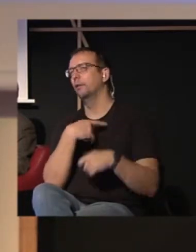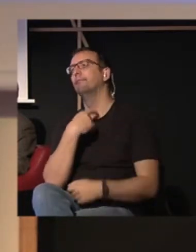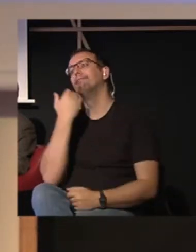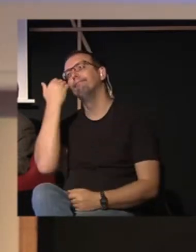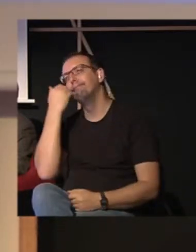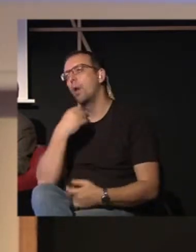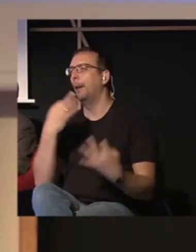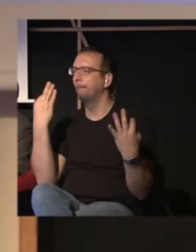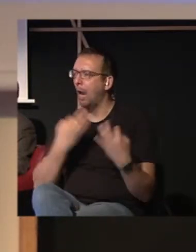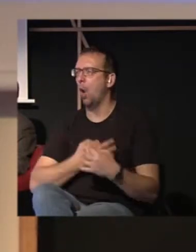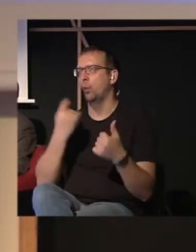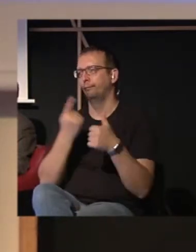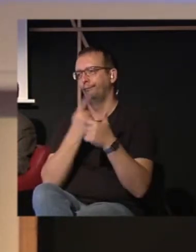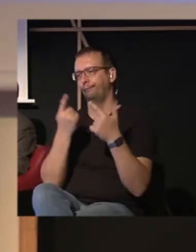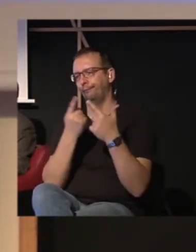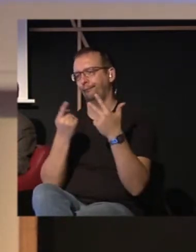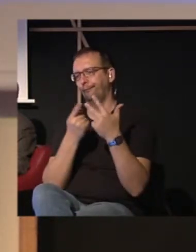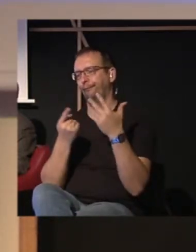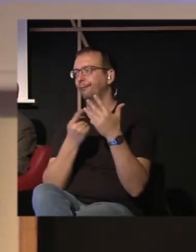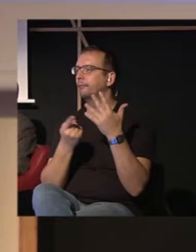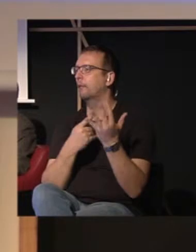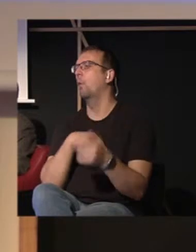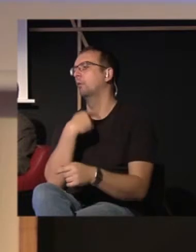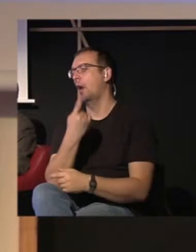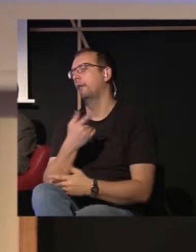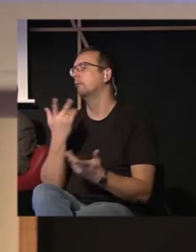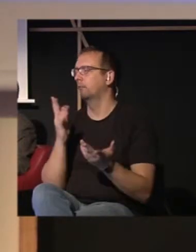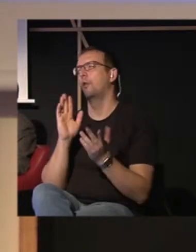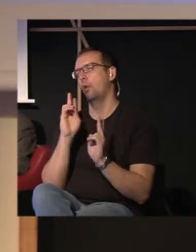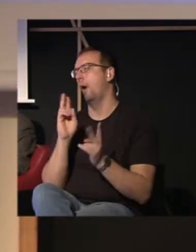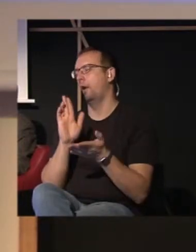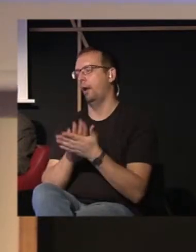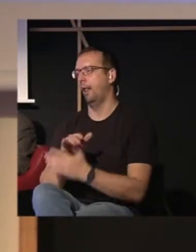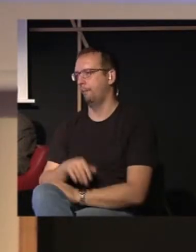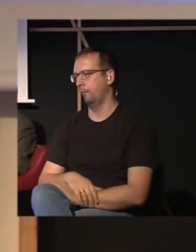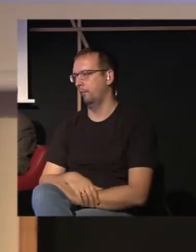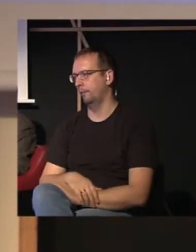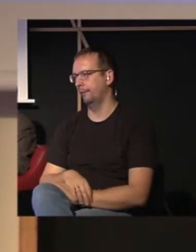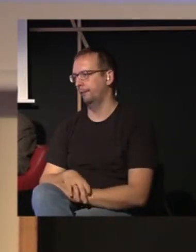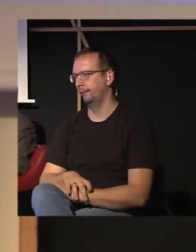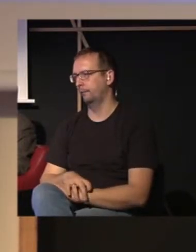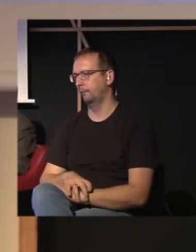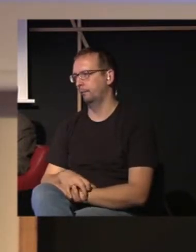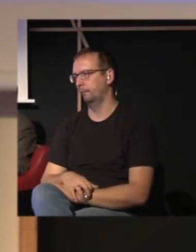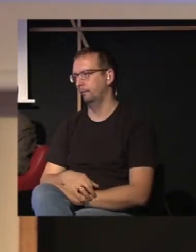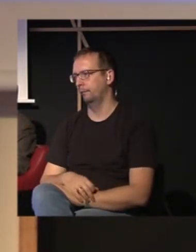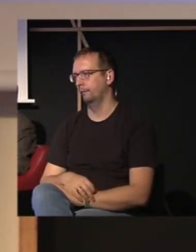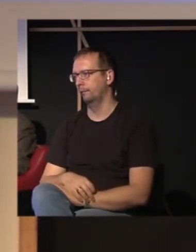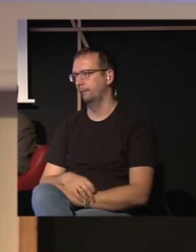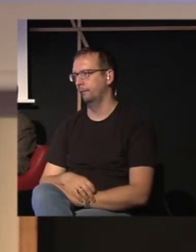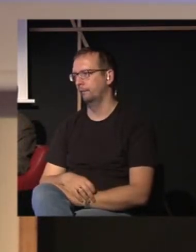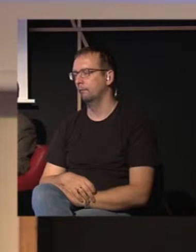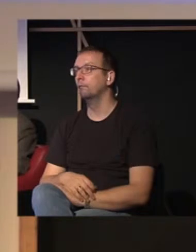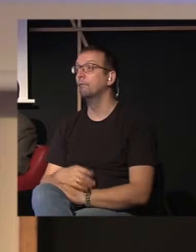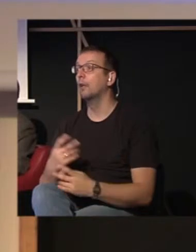no problem then once they know. So it's important that a point of contact is given. in advance, and then say usually the